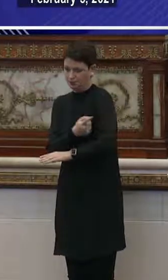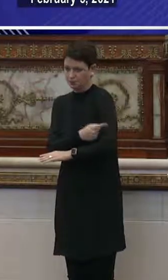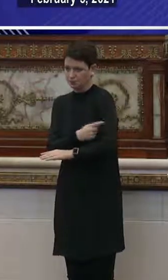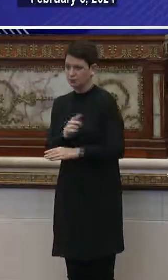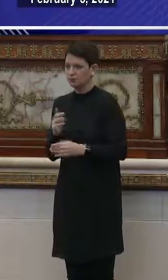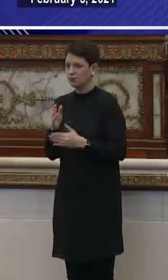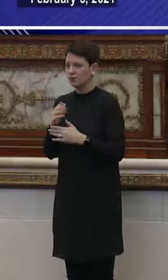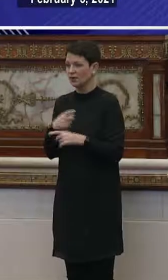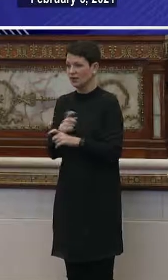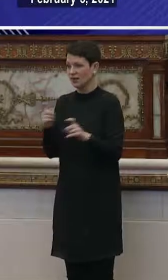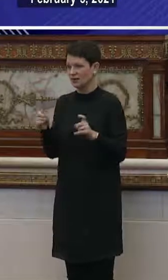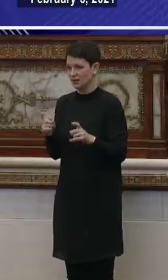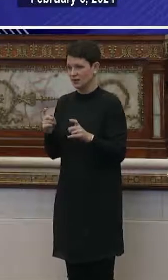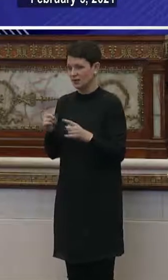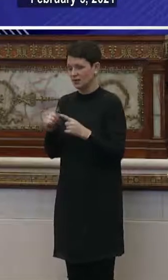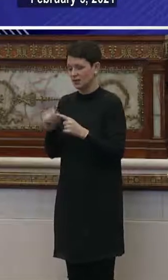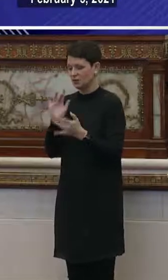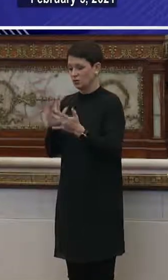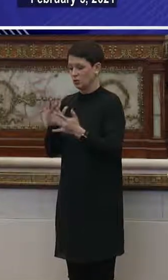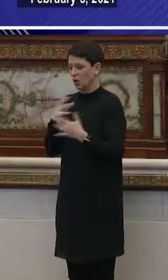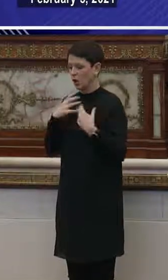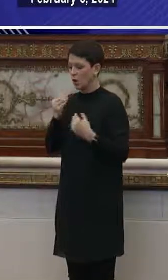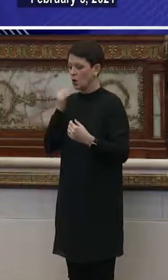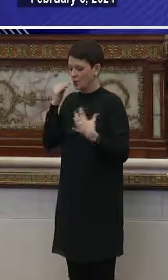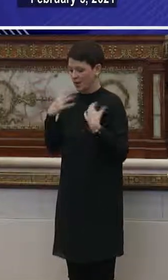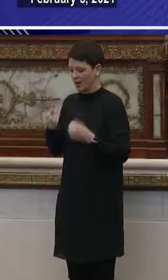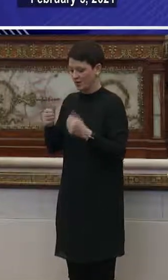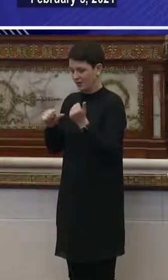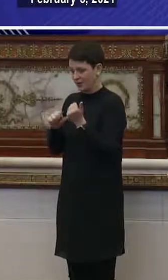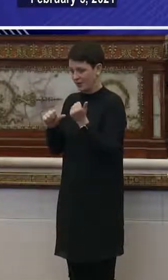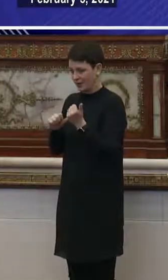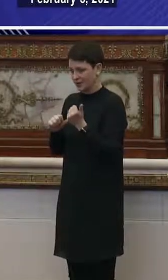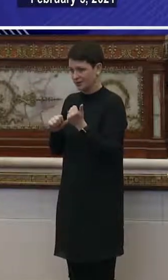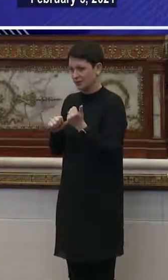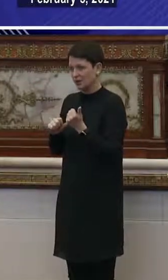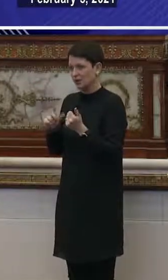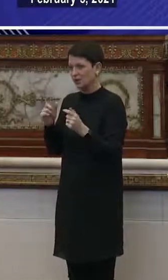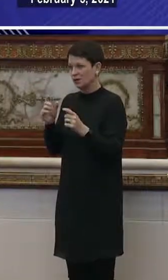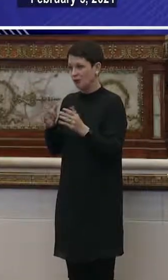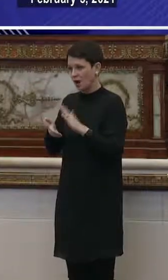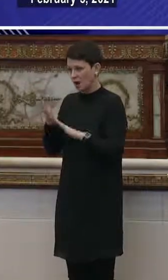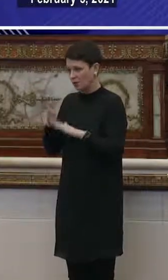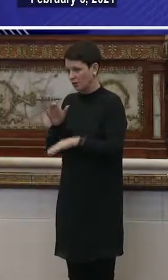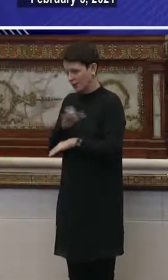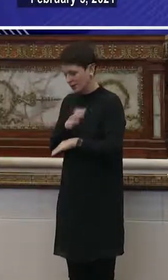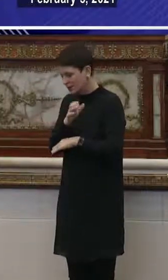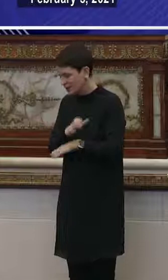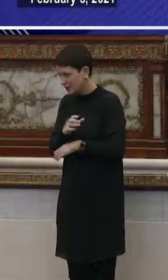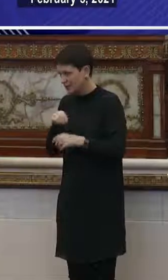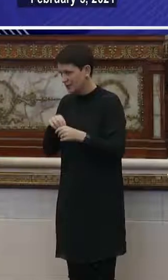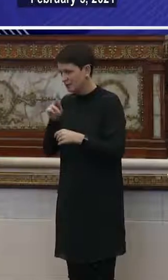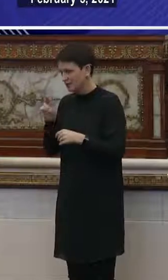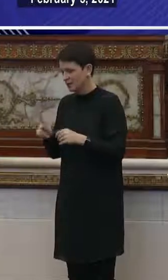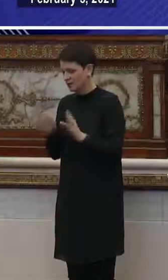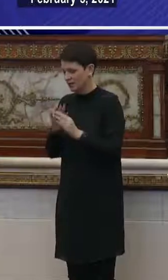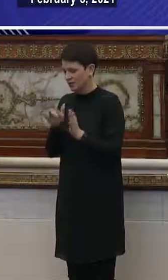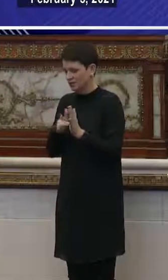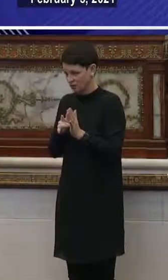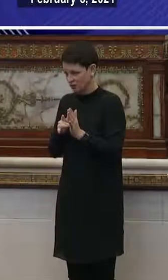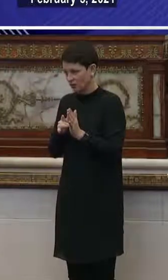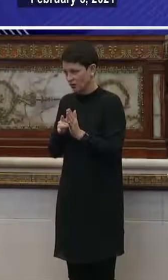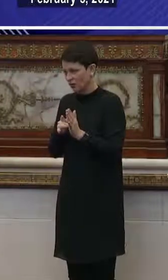Distribution Unit needed to reach home health aides, they agreed to have the organization Philly Fighting COVID operate clinics at the Philadelphia Convention Center to do